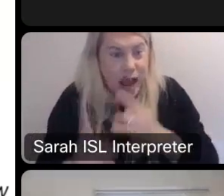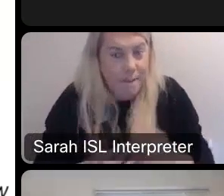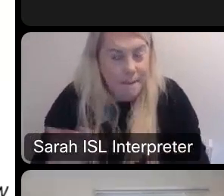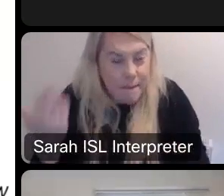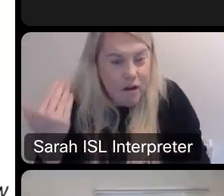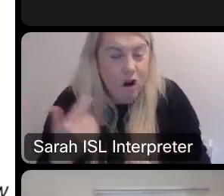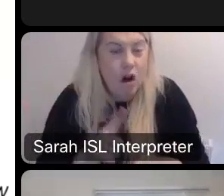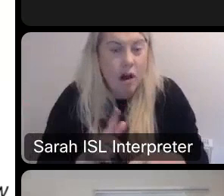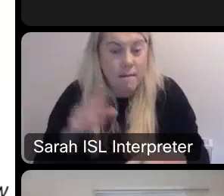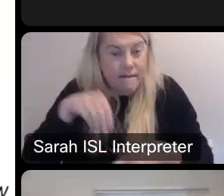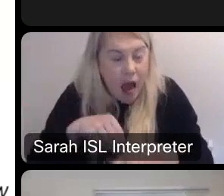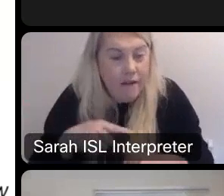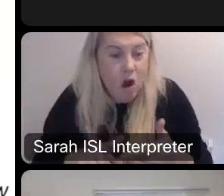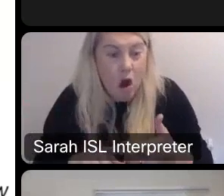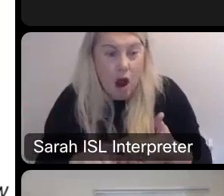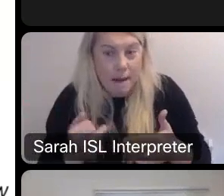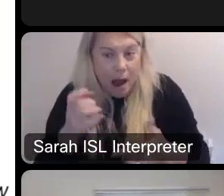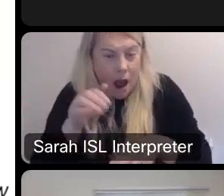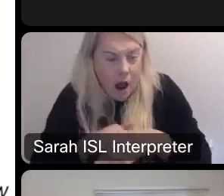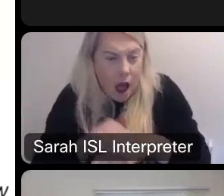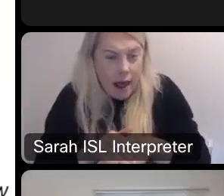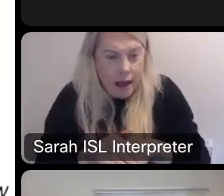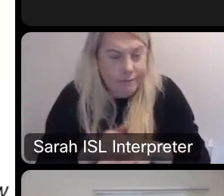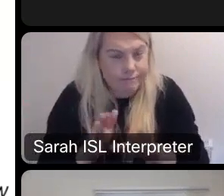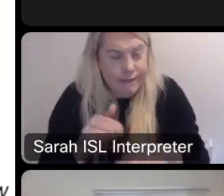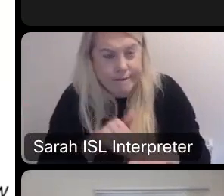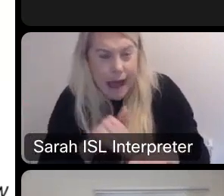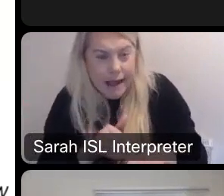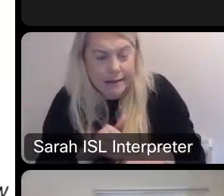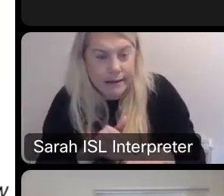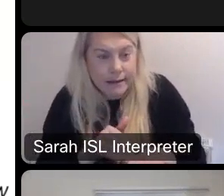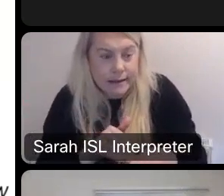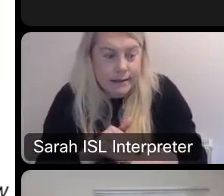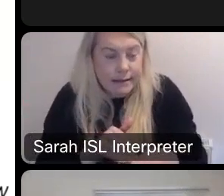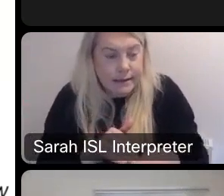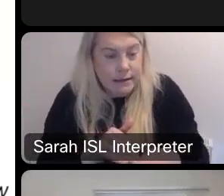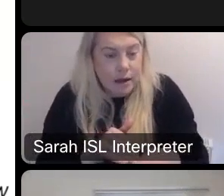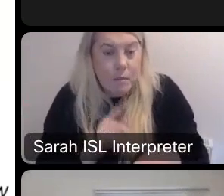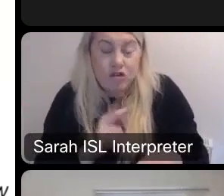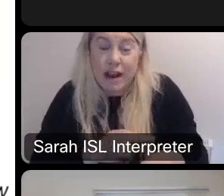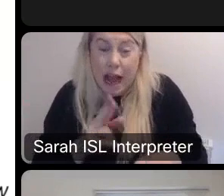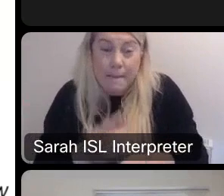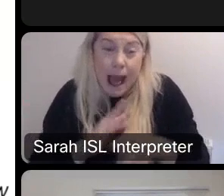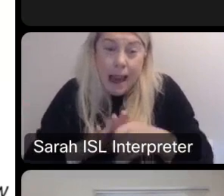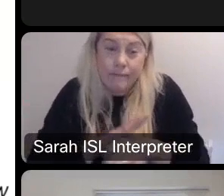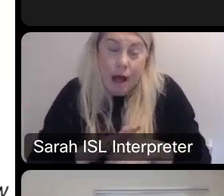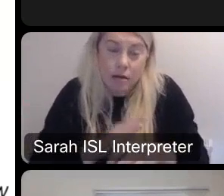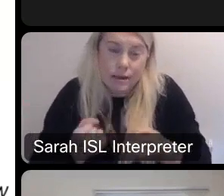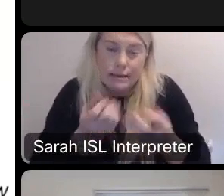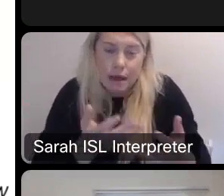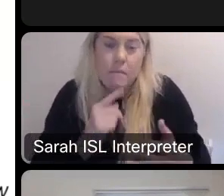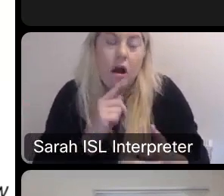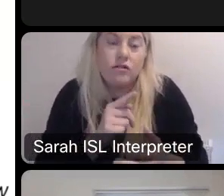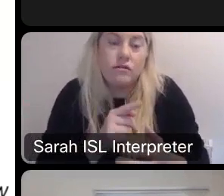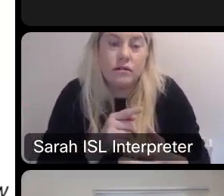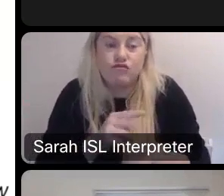that we know that it has been affected. So sometimes that can be helpful as well, but obviously it depends on the individual and the circumstances. We also